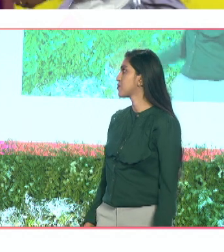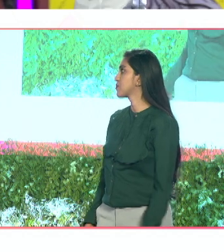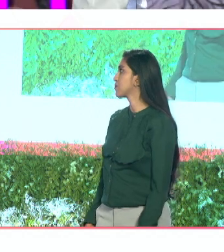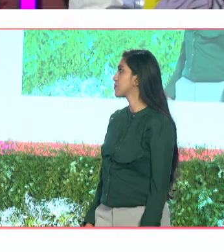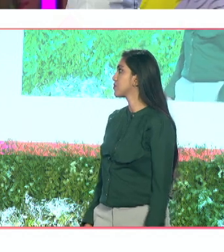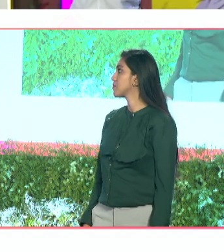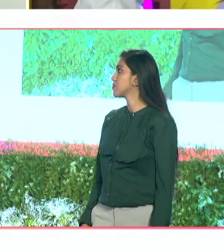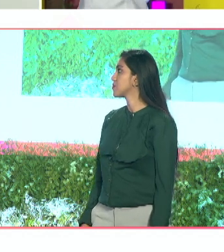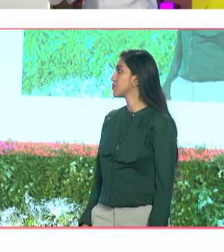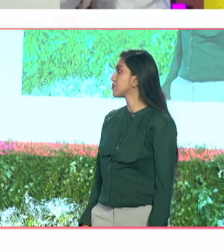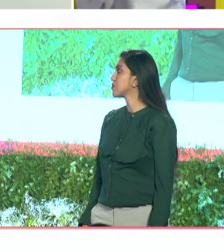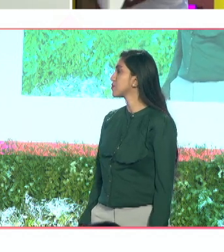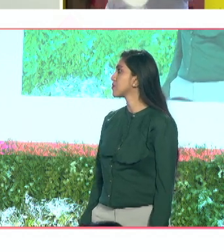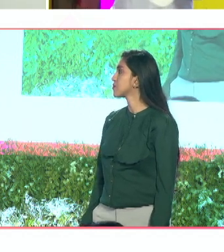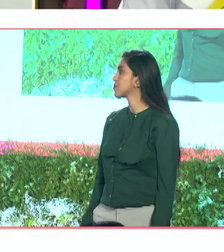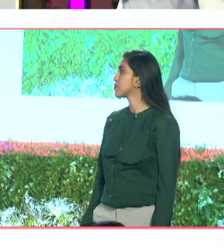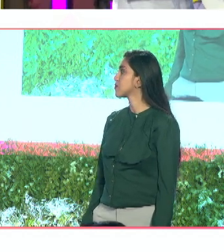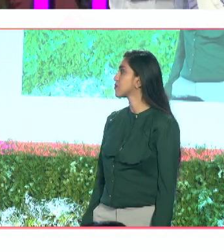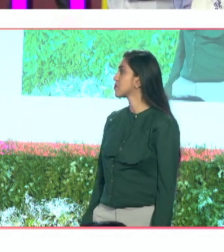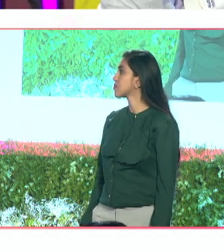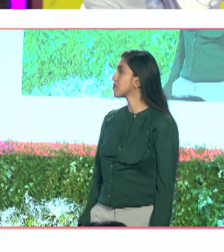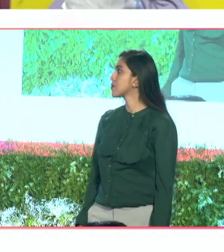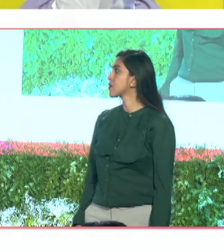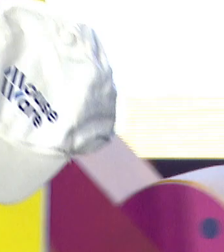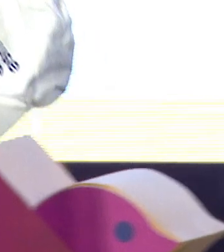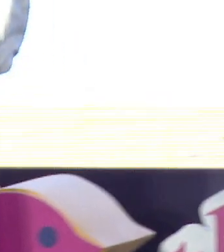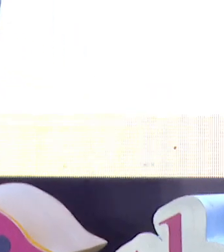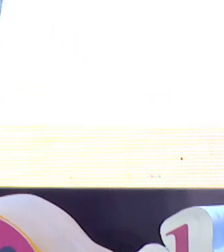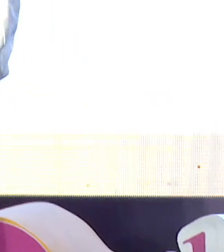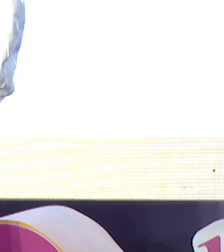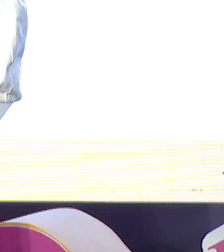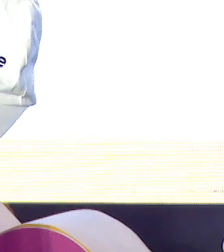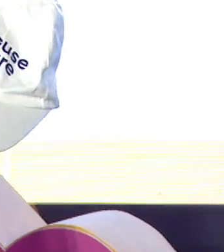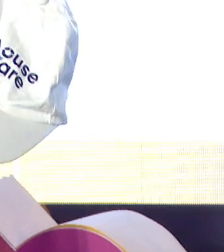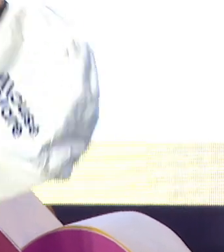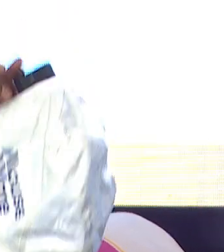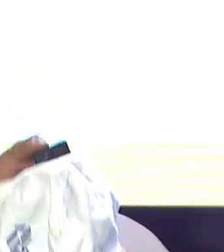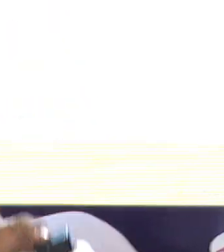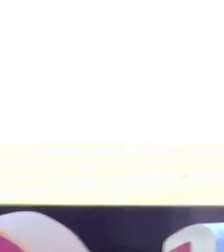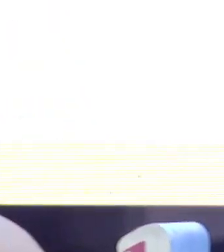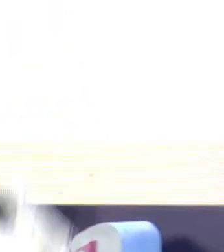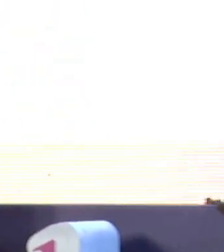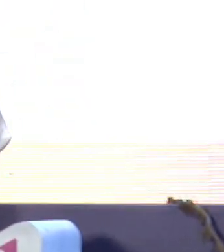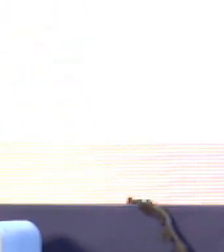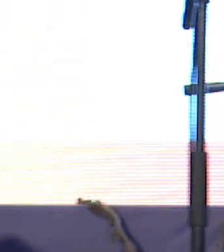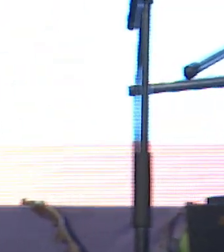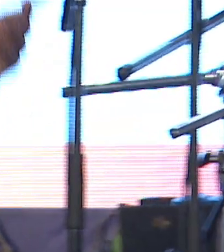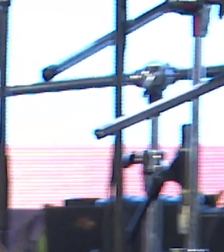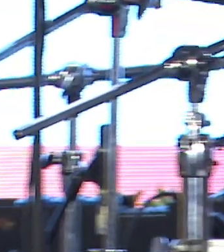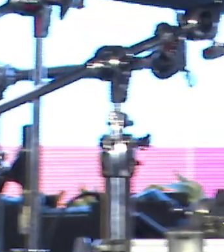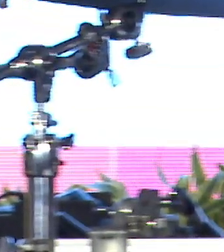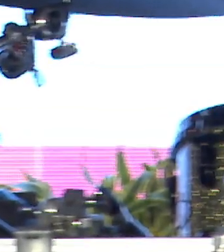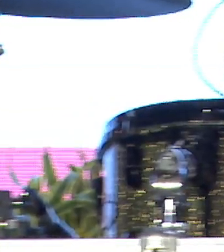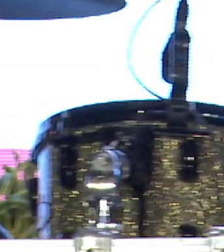And now I'm going to strap it to a cap. There's a Velcro here. I just mount it and wear the cap.